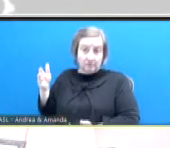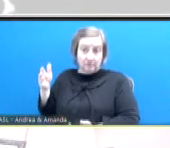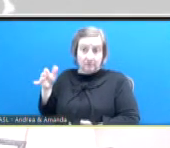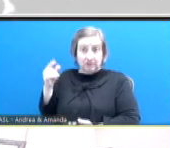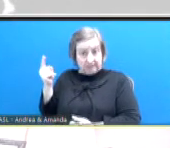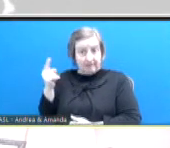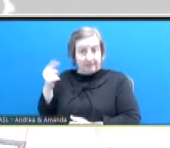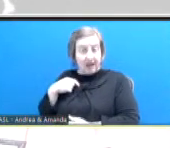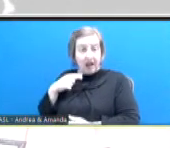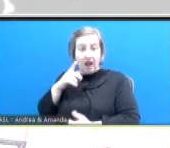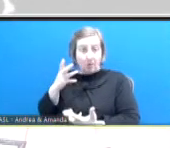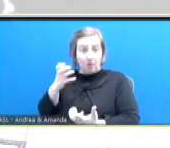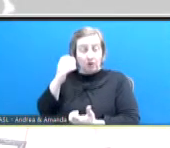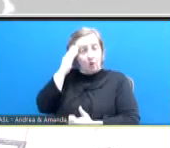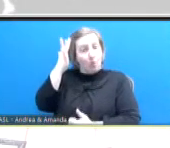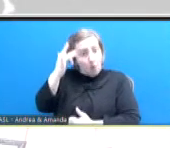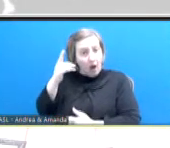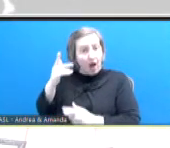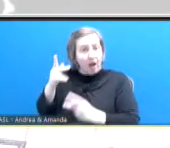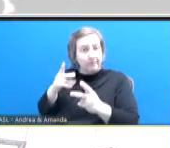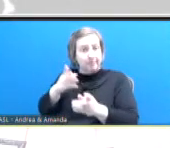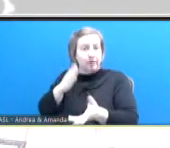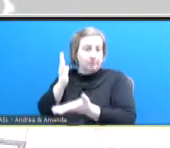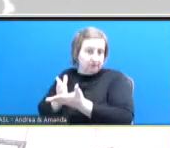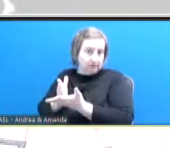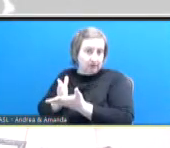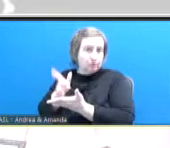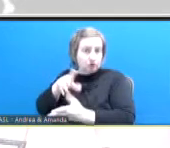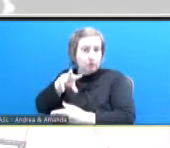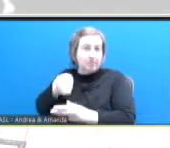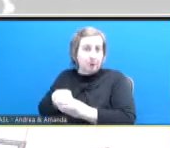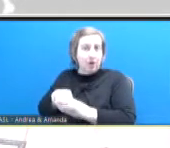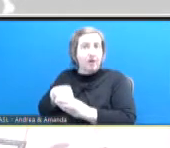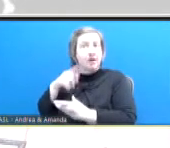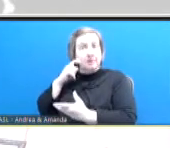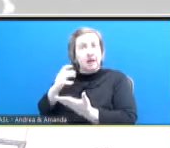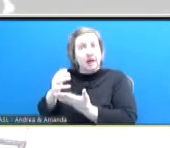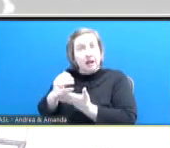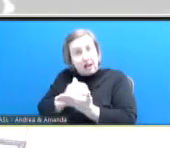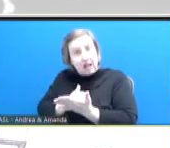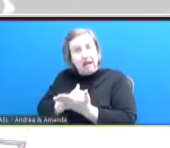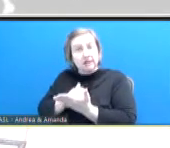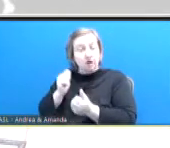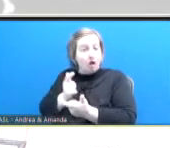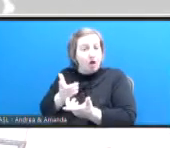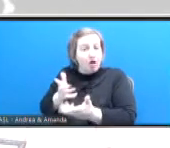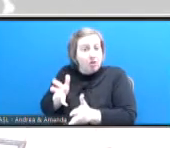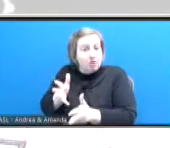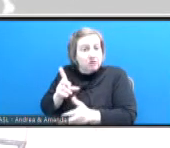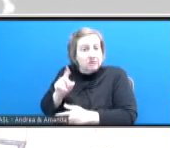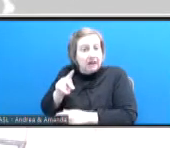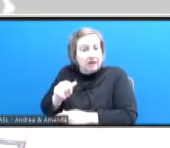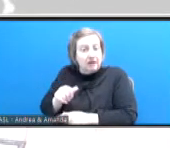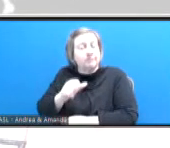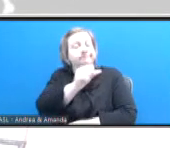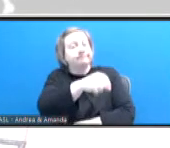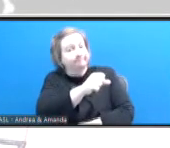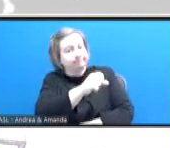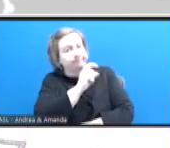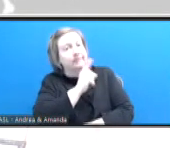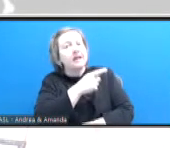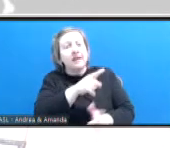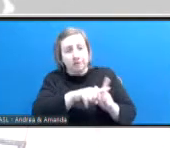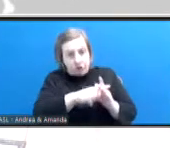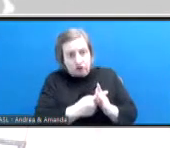something that I really like to know, why people are getting stopped. And that should be a part of, since they do collect this data. Yeah, absolutely. They have